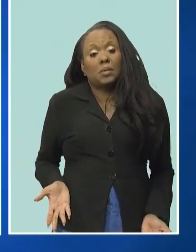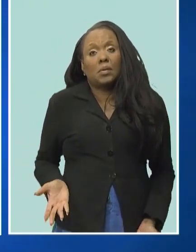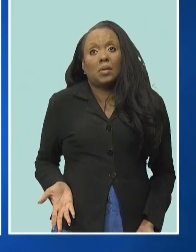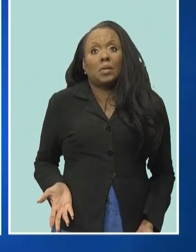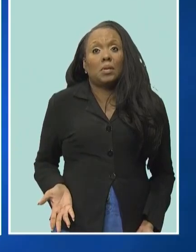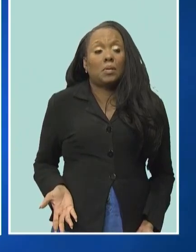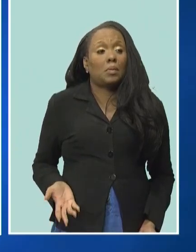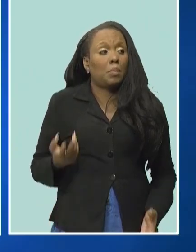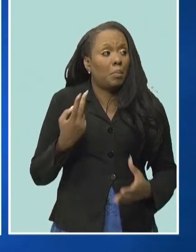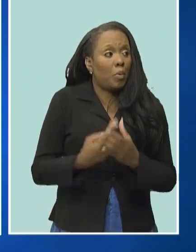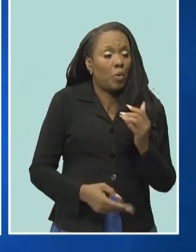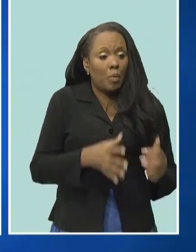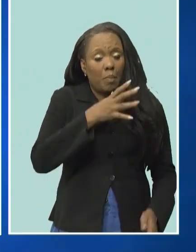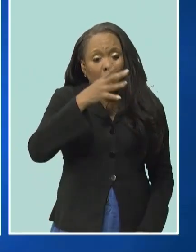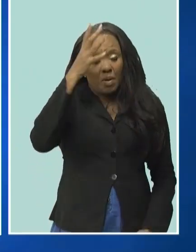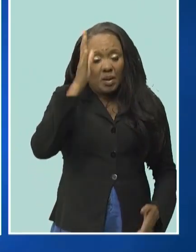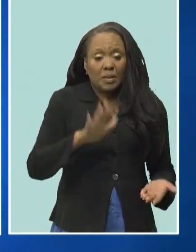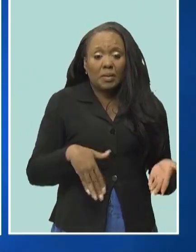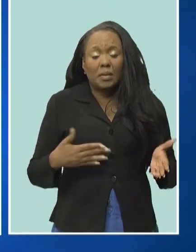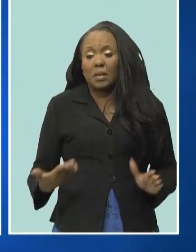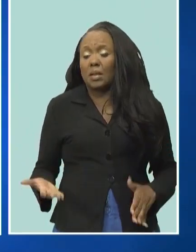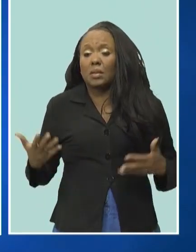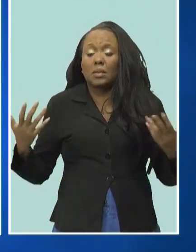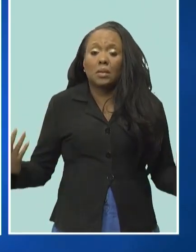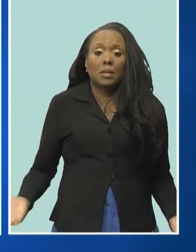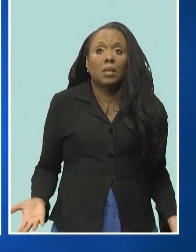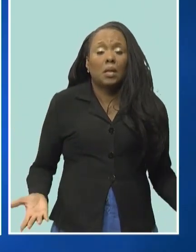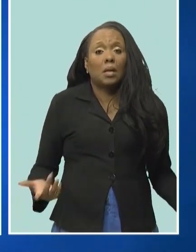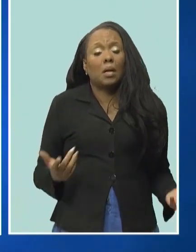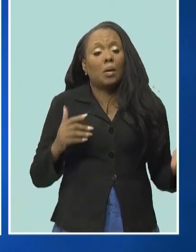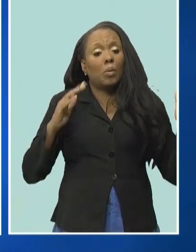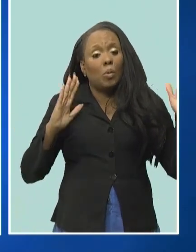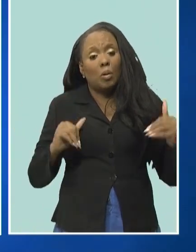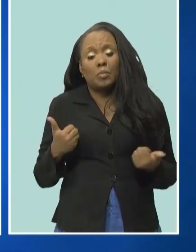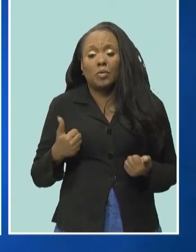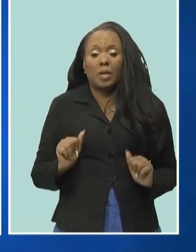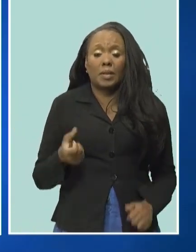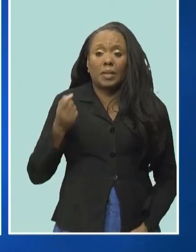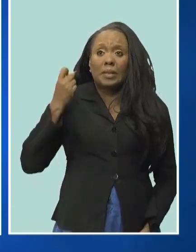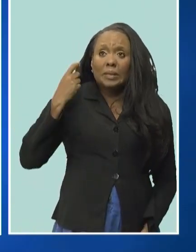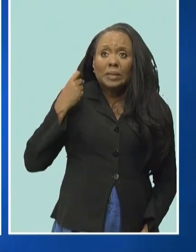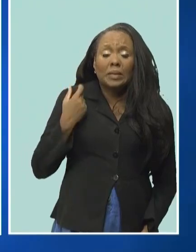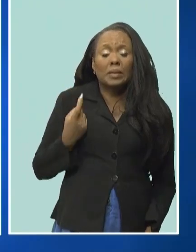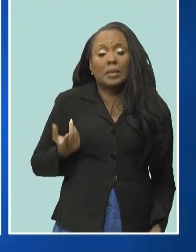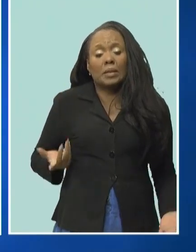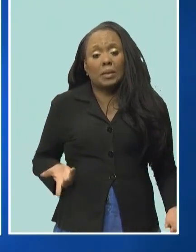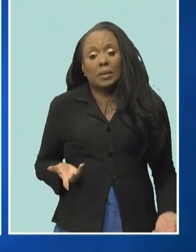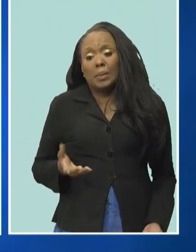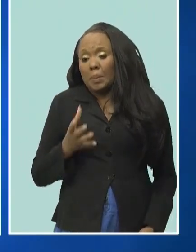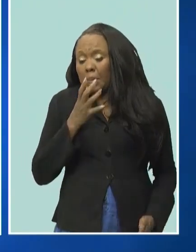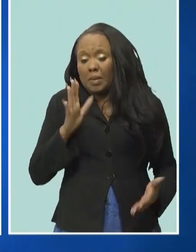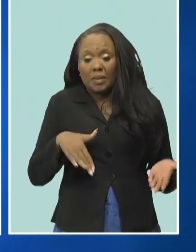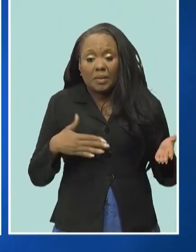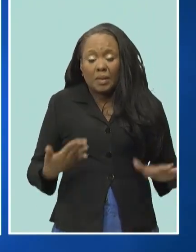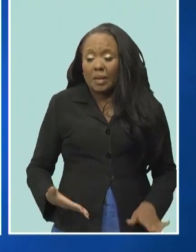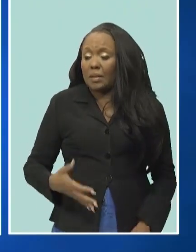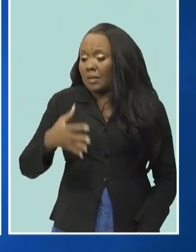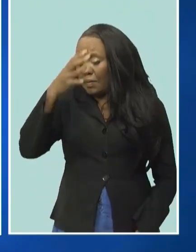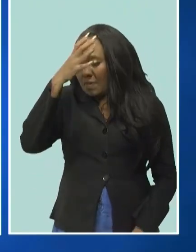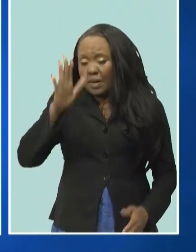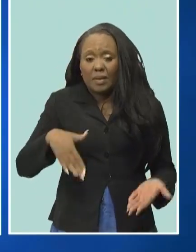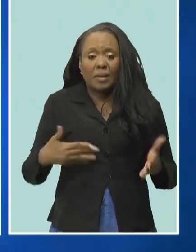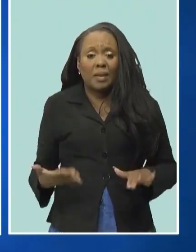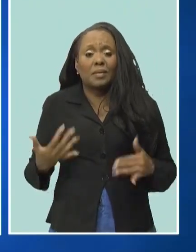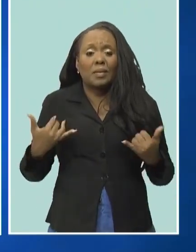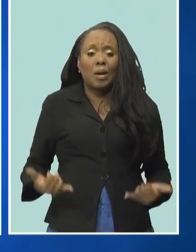mom and father, so I just hoping to know like she could understand it the same way how he tried to understand it with she, because that's how he was to make people